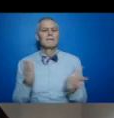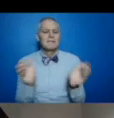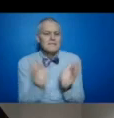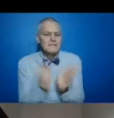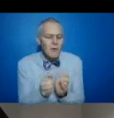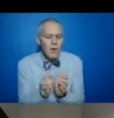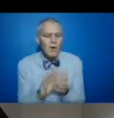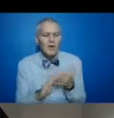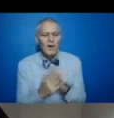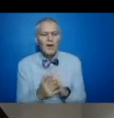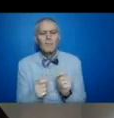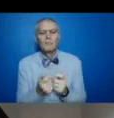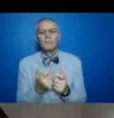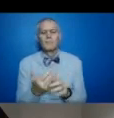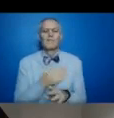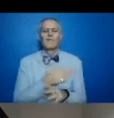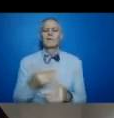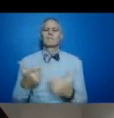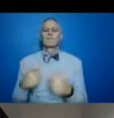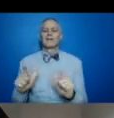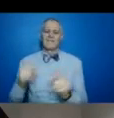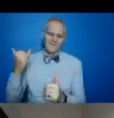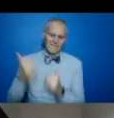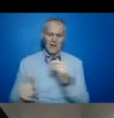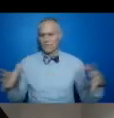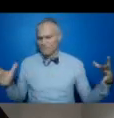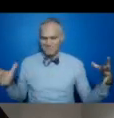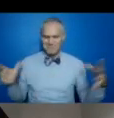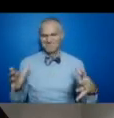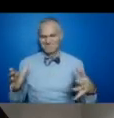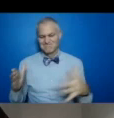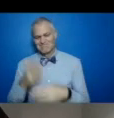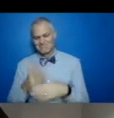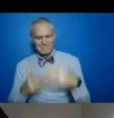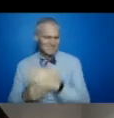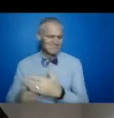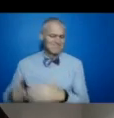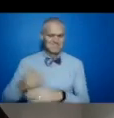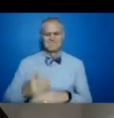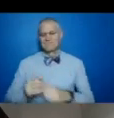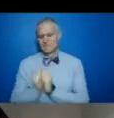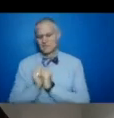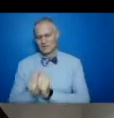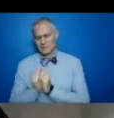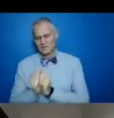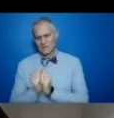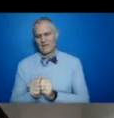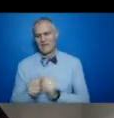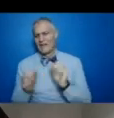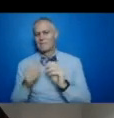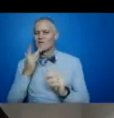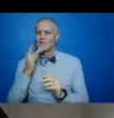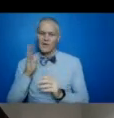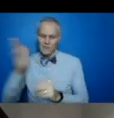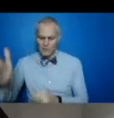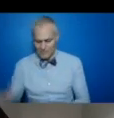conferences before you do a large final gathering where you build together a narrative of a preferred future.